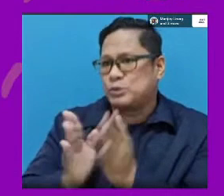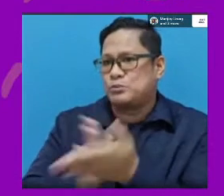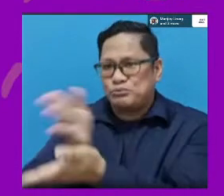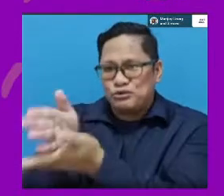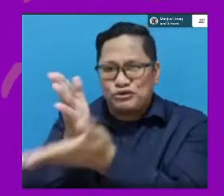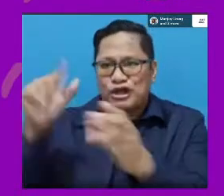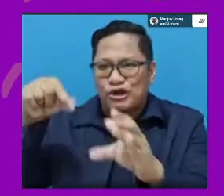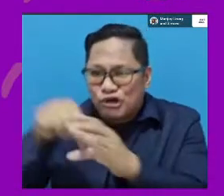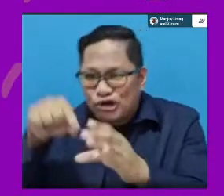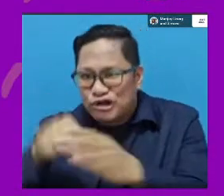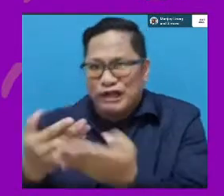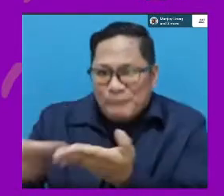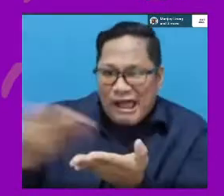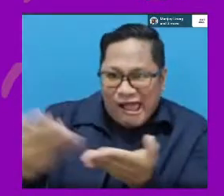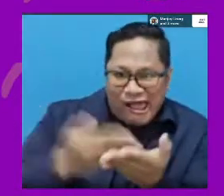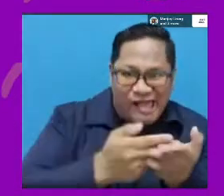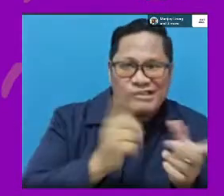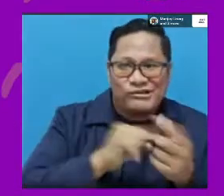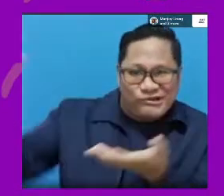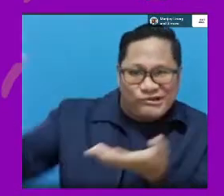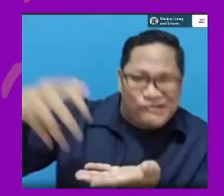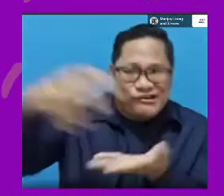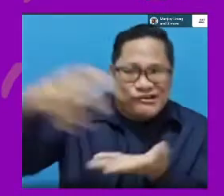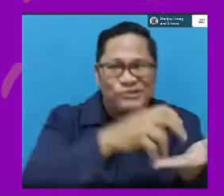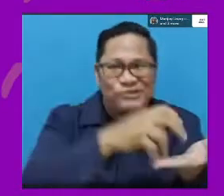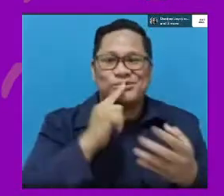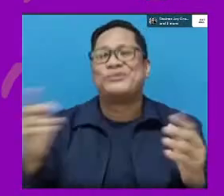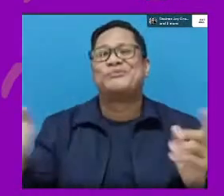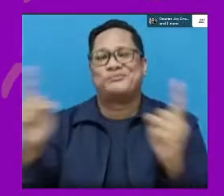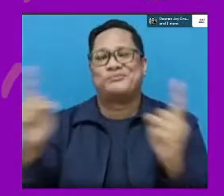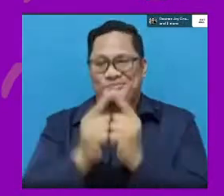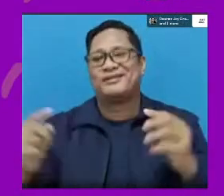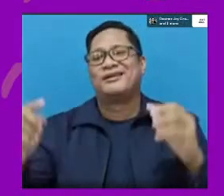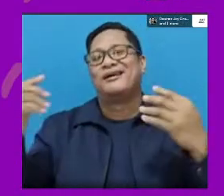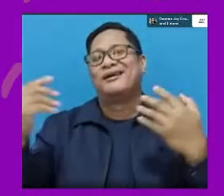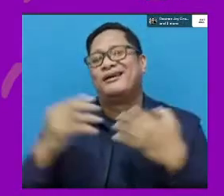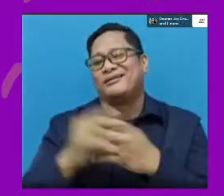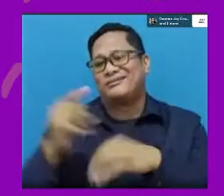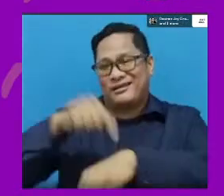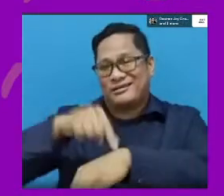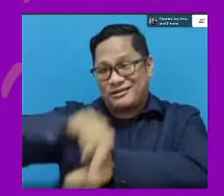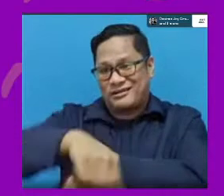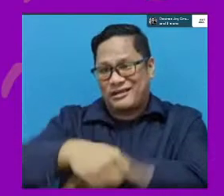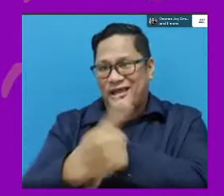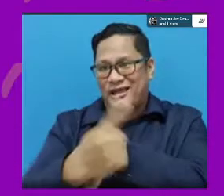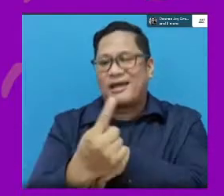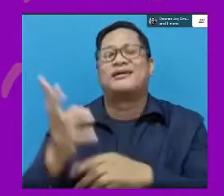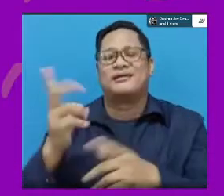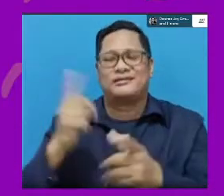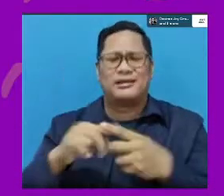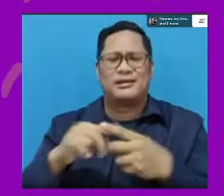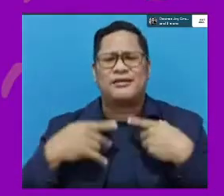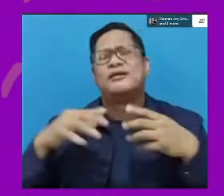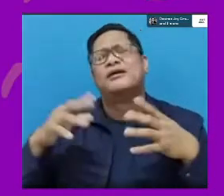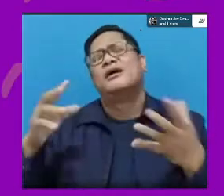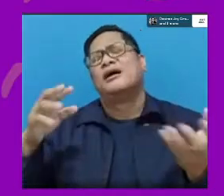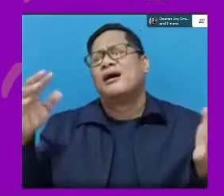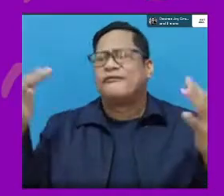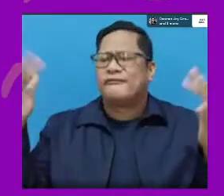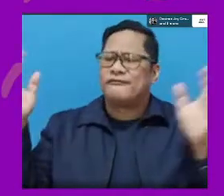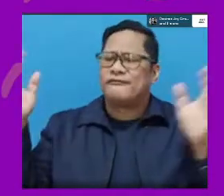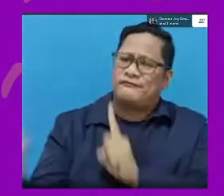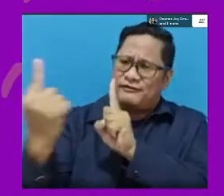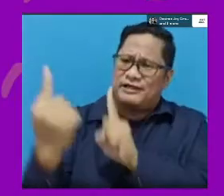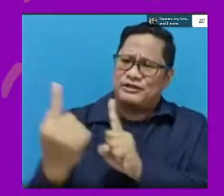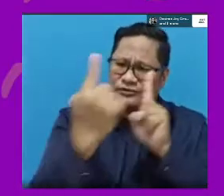hurried grab rides to beat the curfew, and of course the halt of field activities, conferences, face-to-face